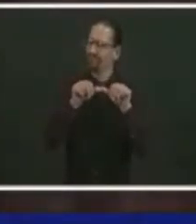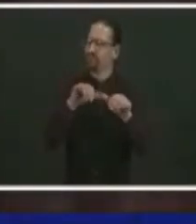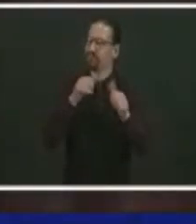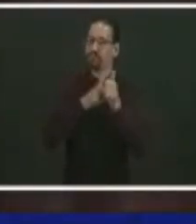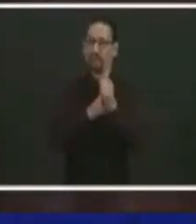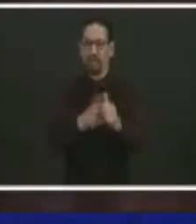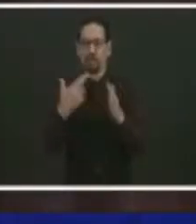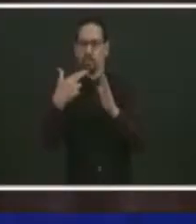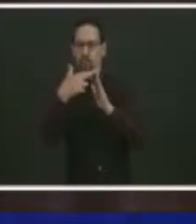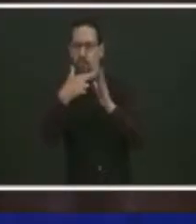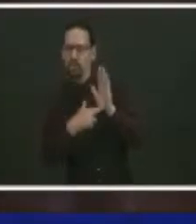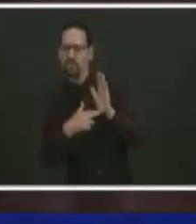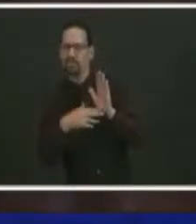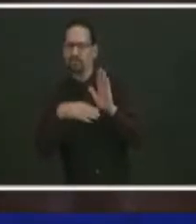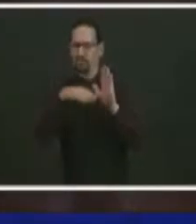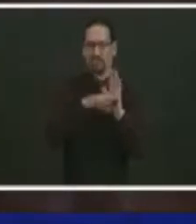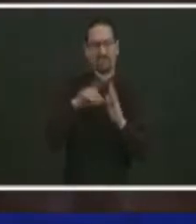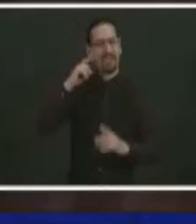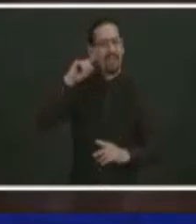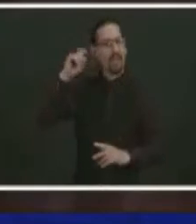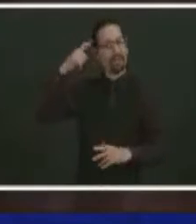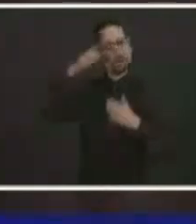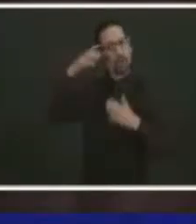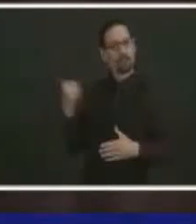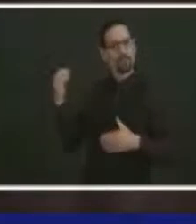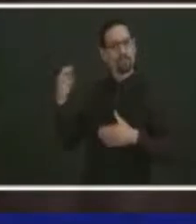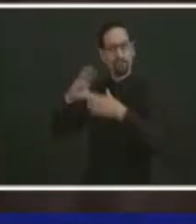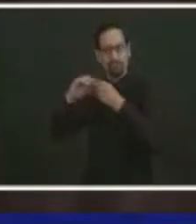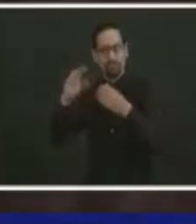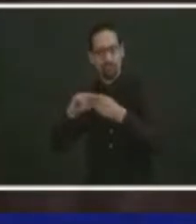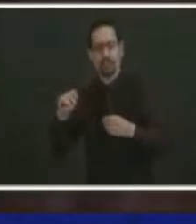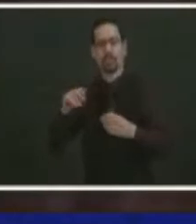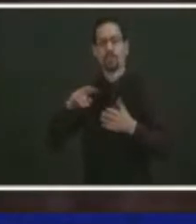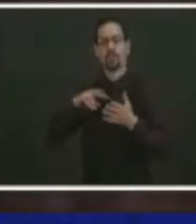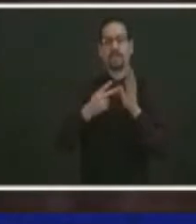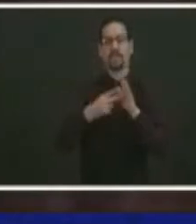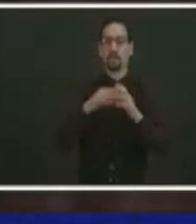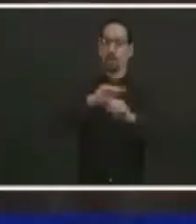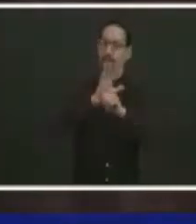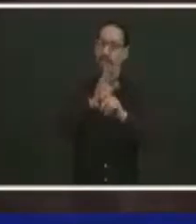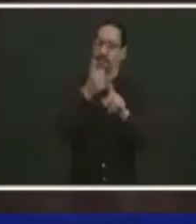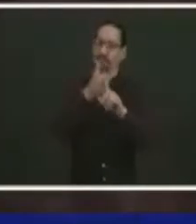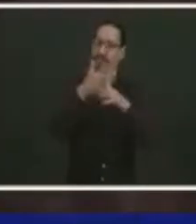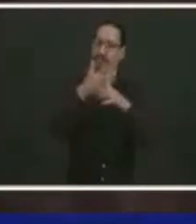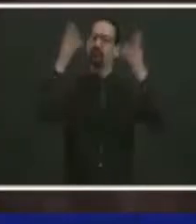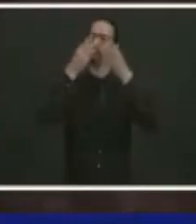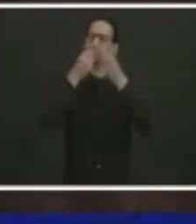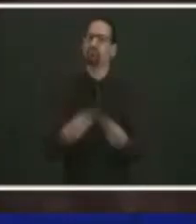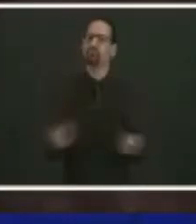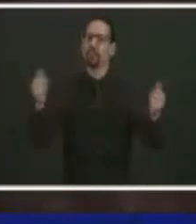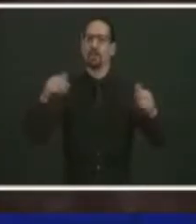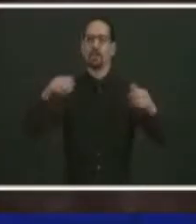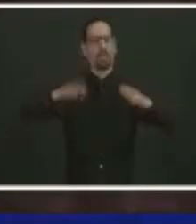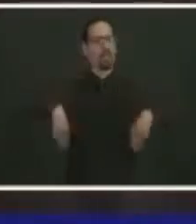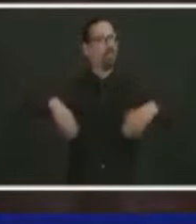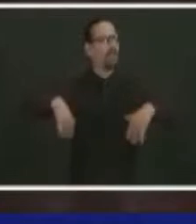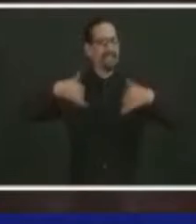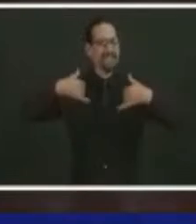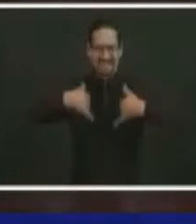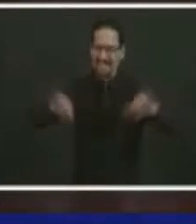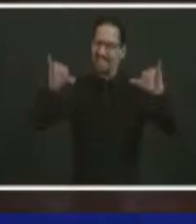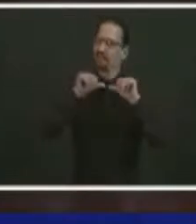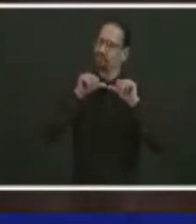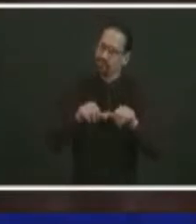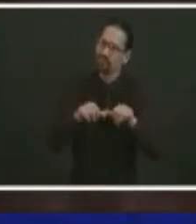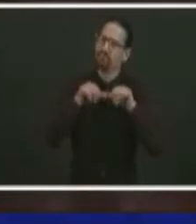are not out of the woods yet, but we are moving in the right direction. And this is largely